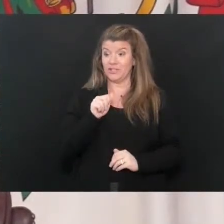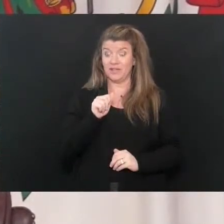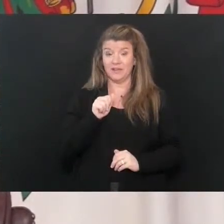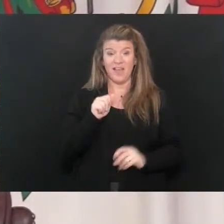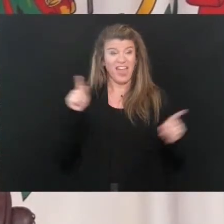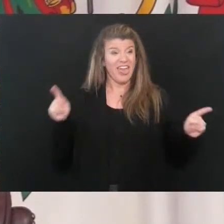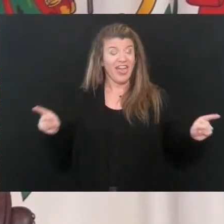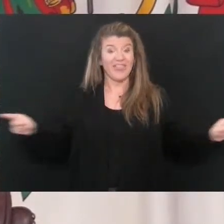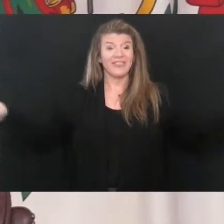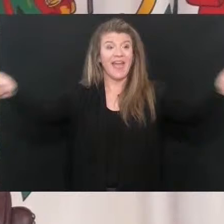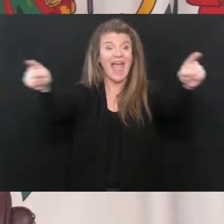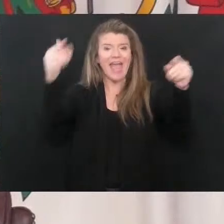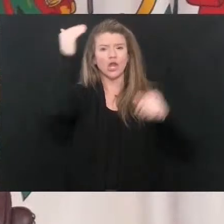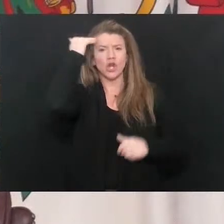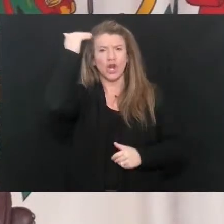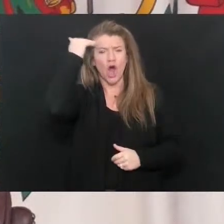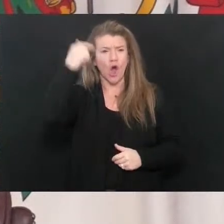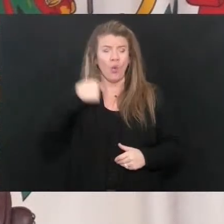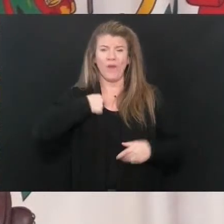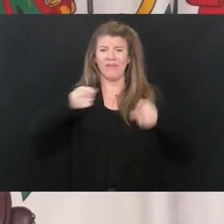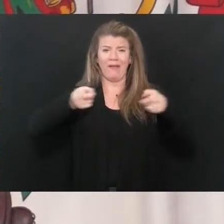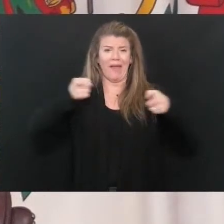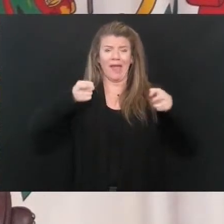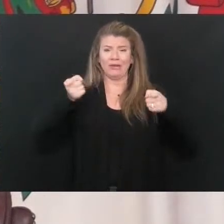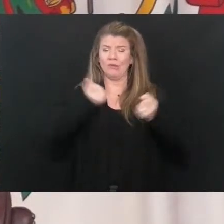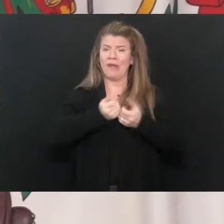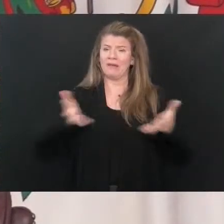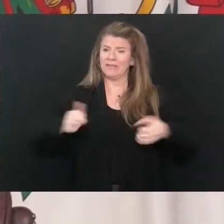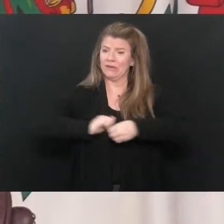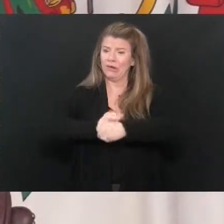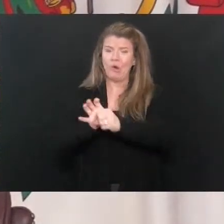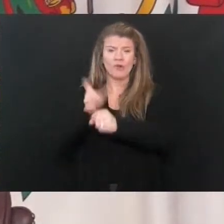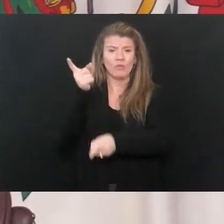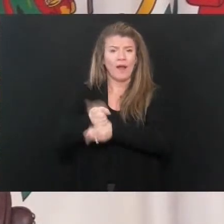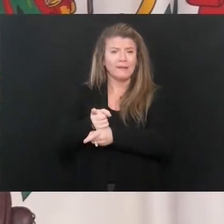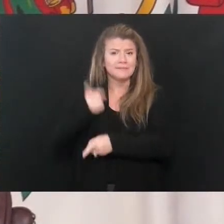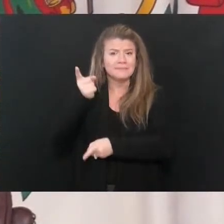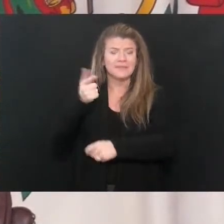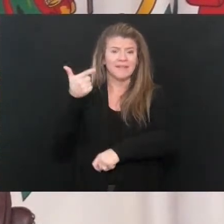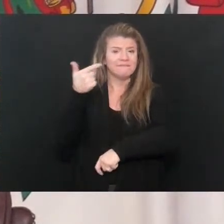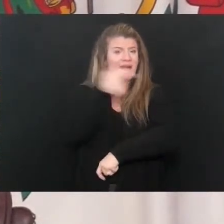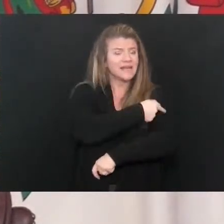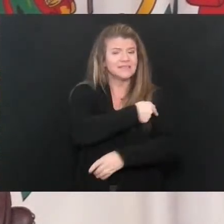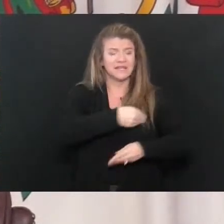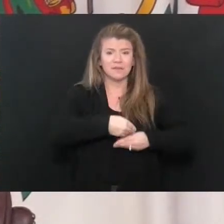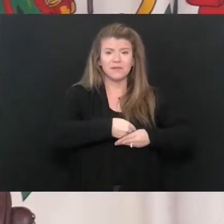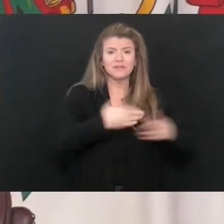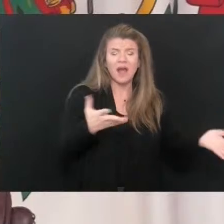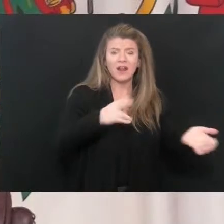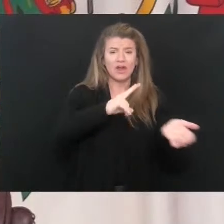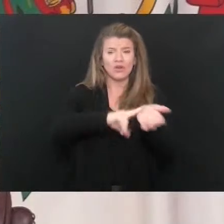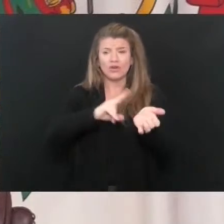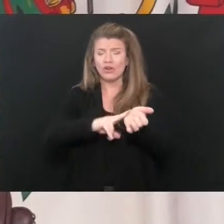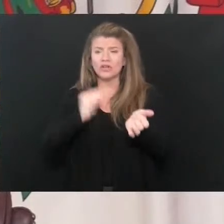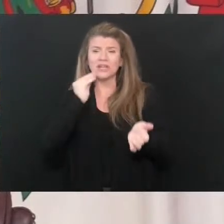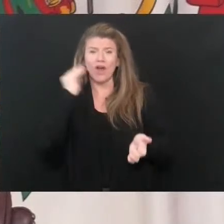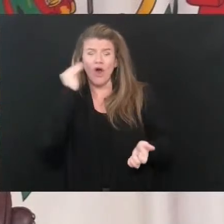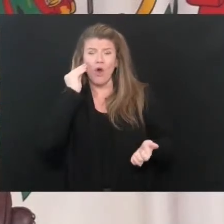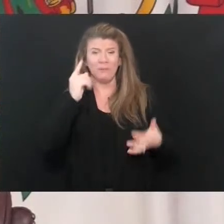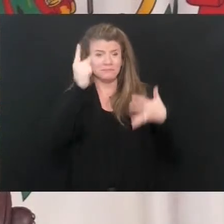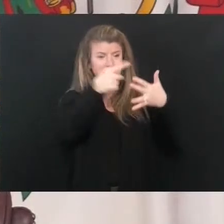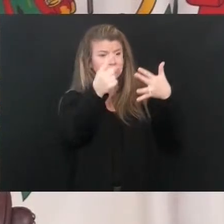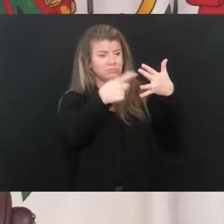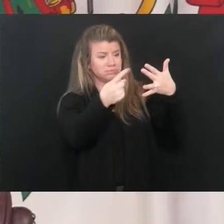West Virginia is doing, from handling the COVID situation to the vaccine administration, nursing homes, all of the good stuff we've